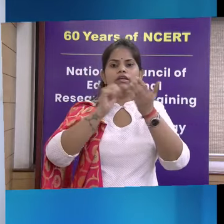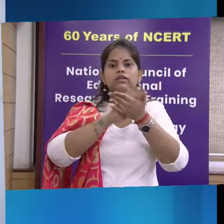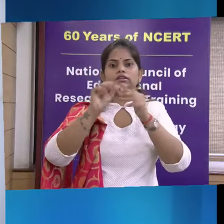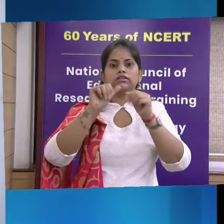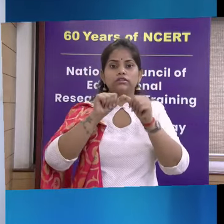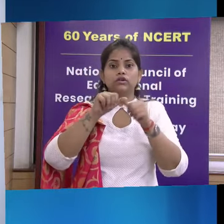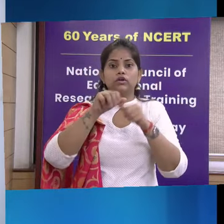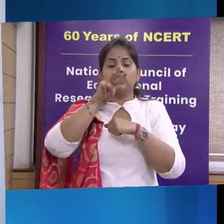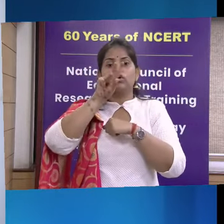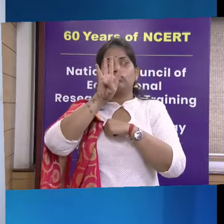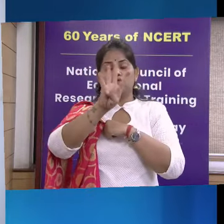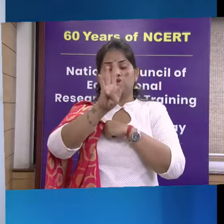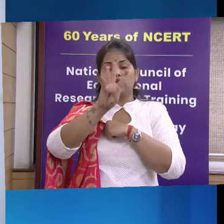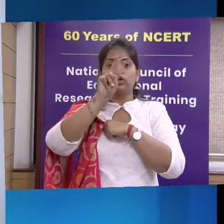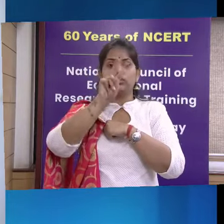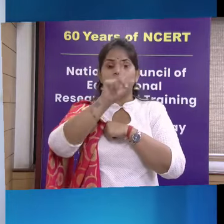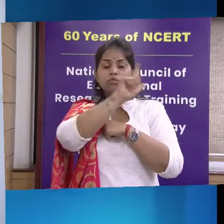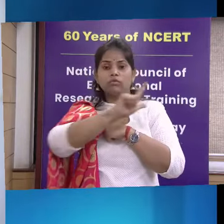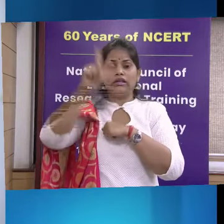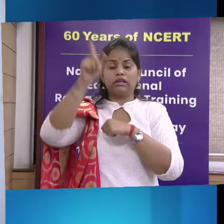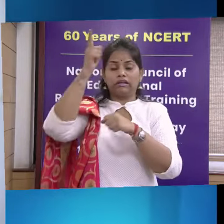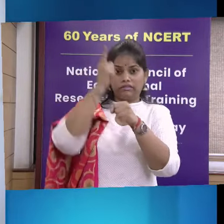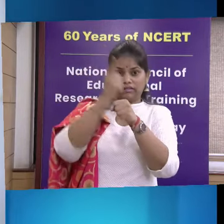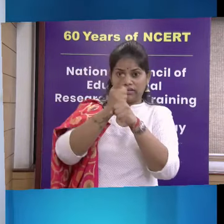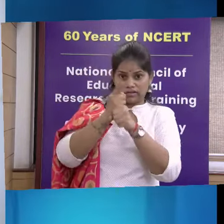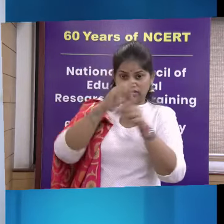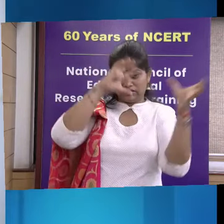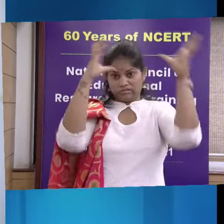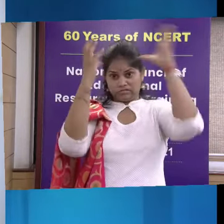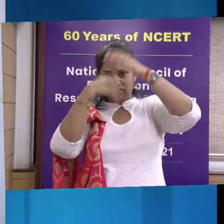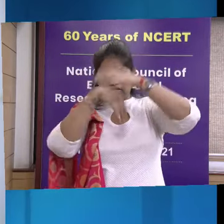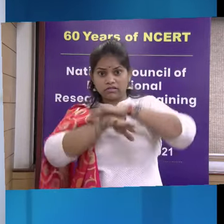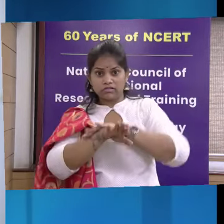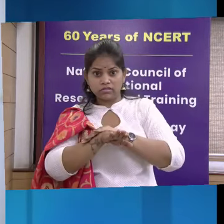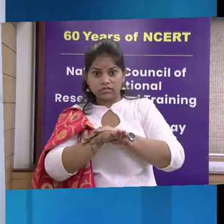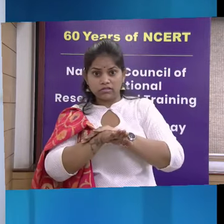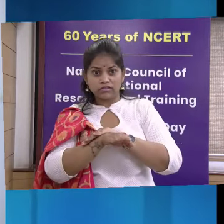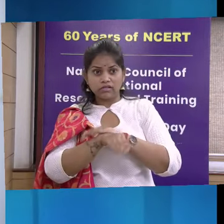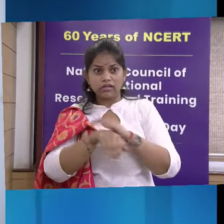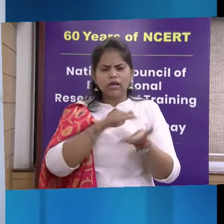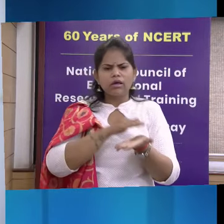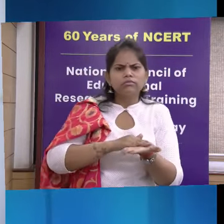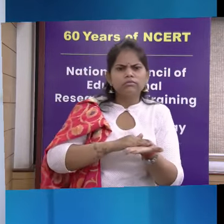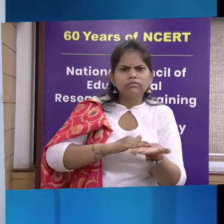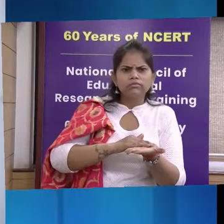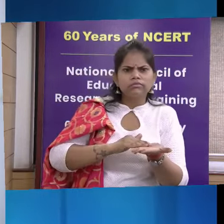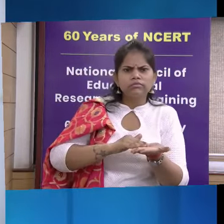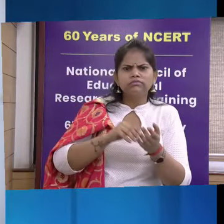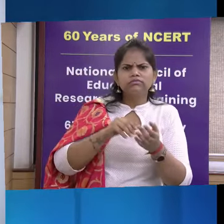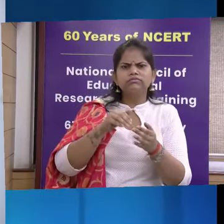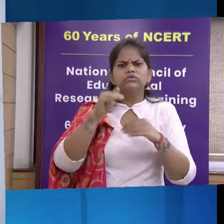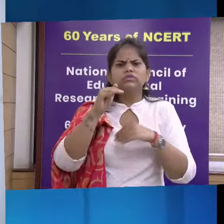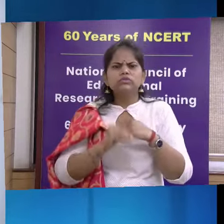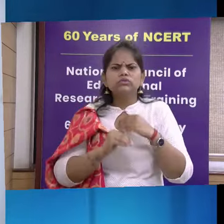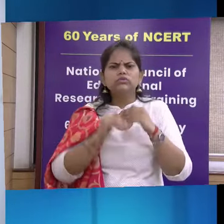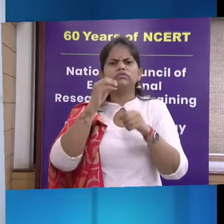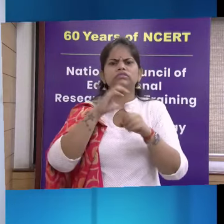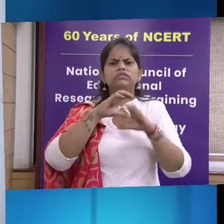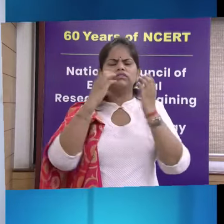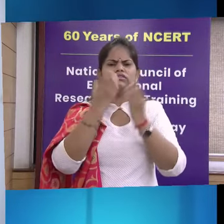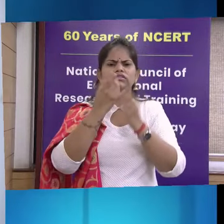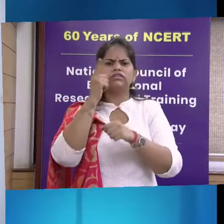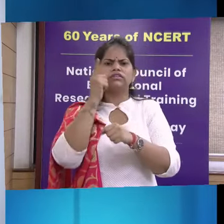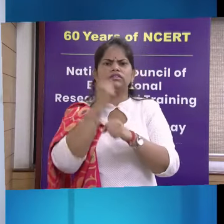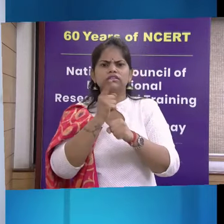country. NISTA for elementary teachers has been completed. Currently, NISTA